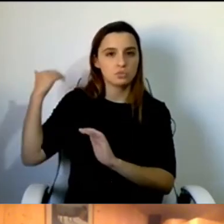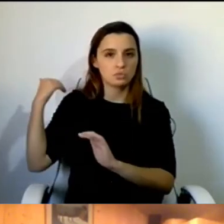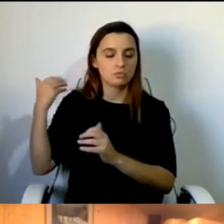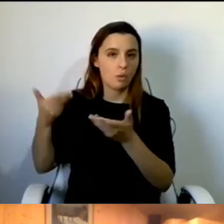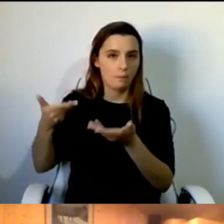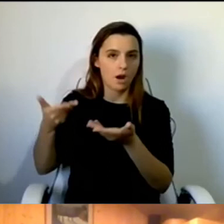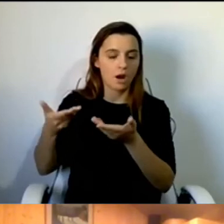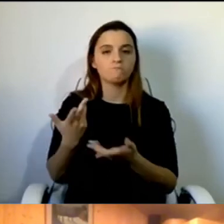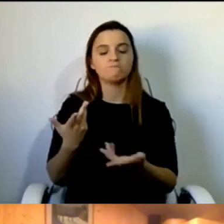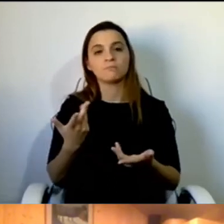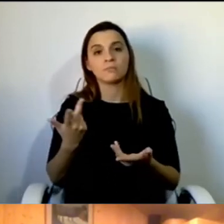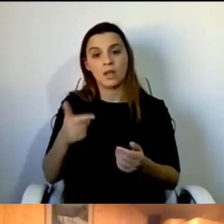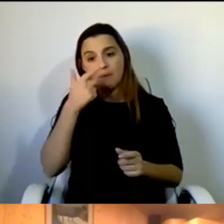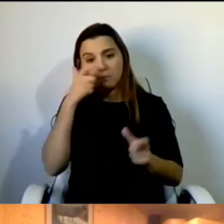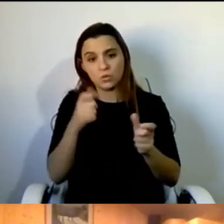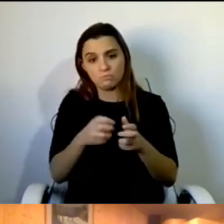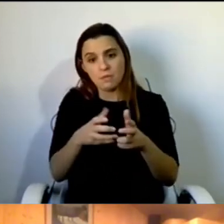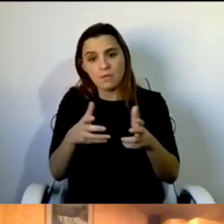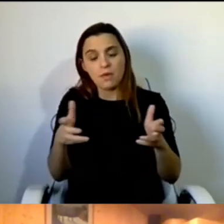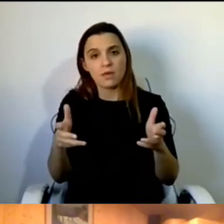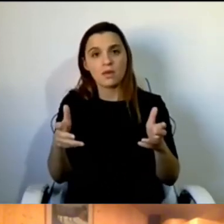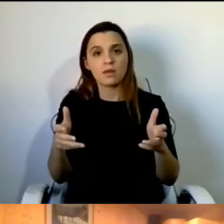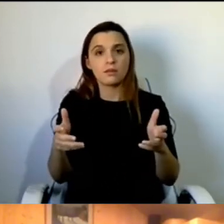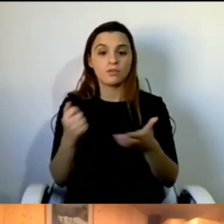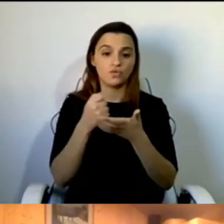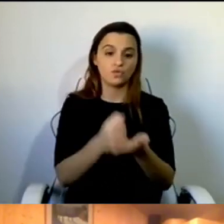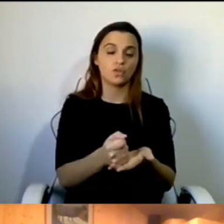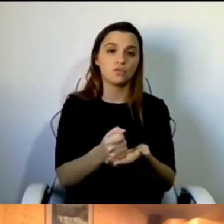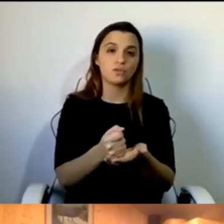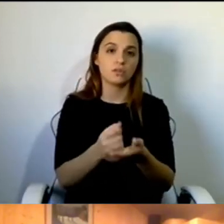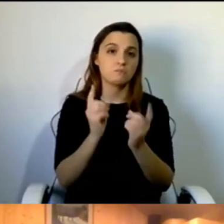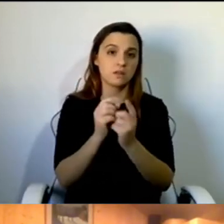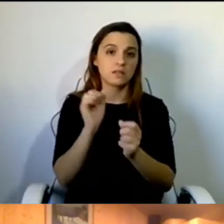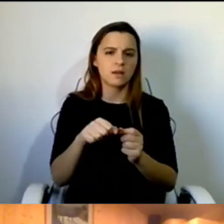going down, and it keeps going down. We've lost